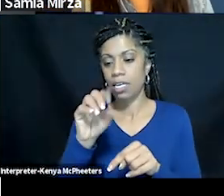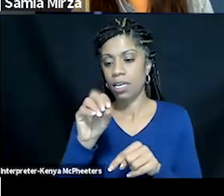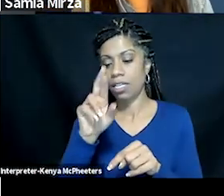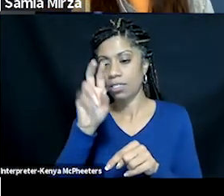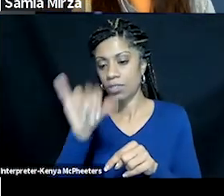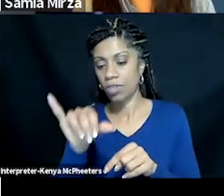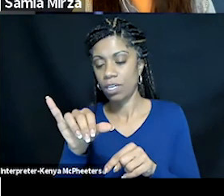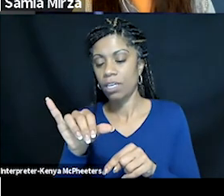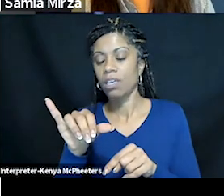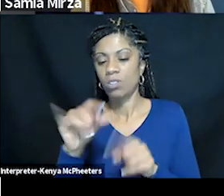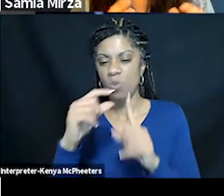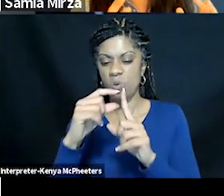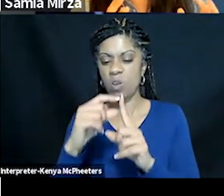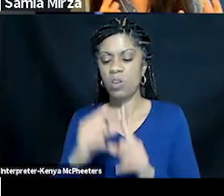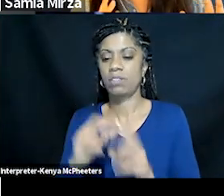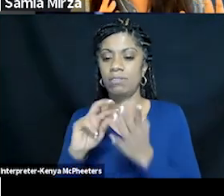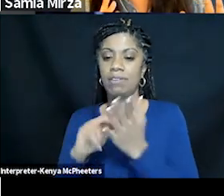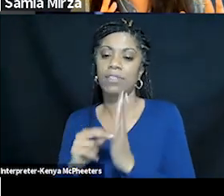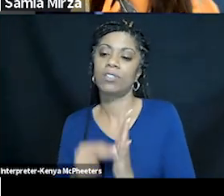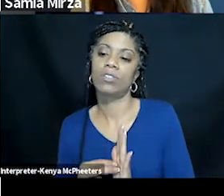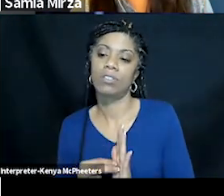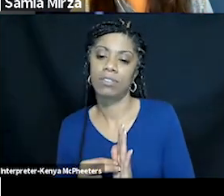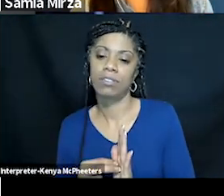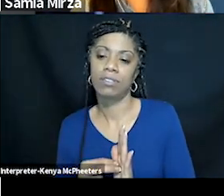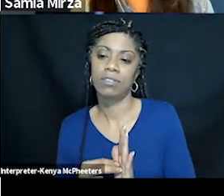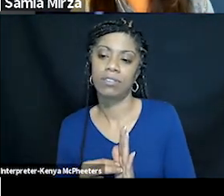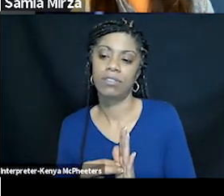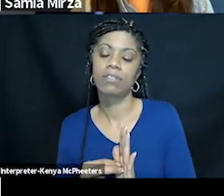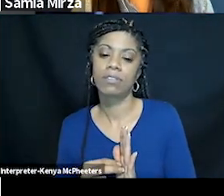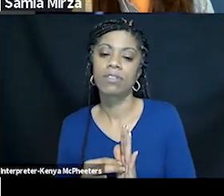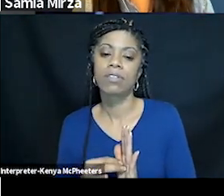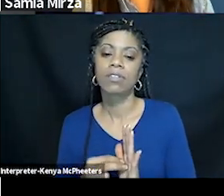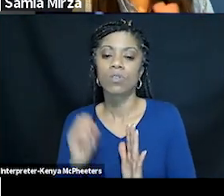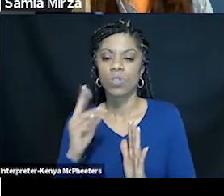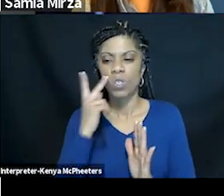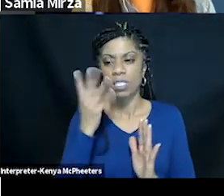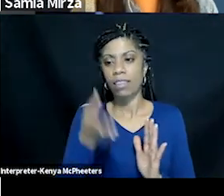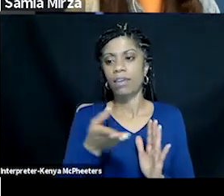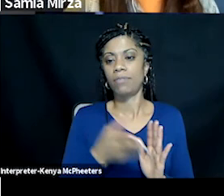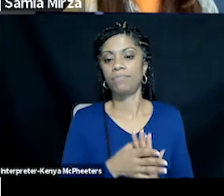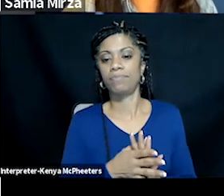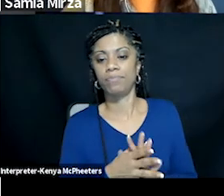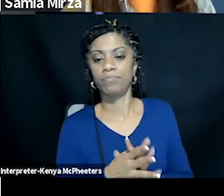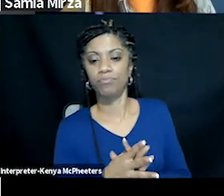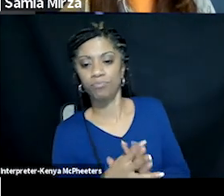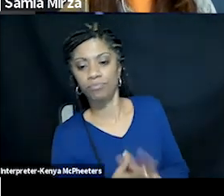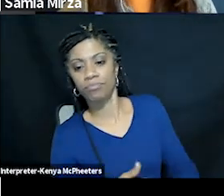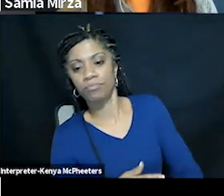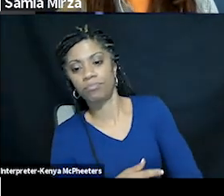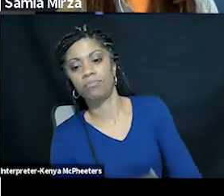discussing and you all have been posting, we have a definition for those as well. So definitely check that